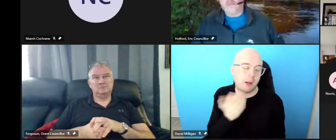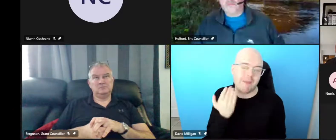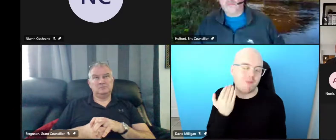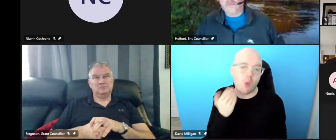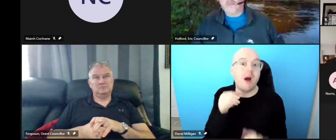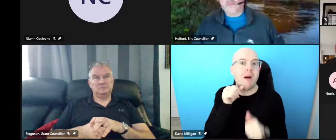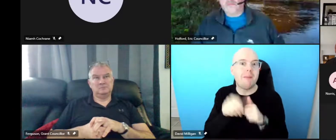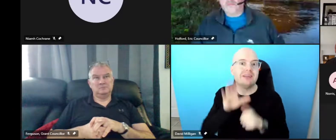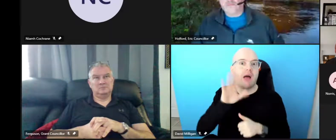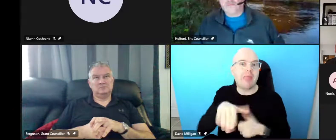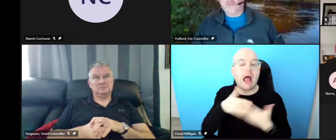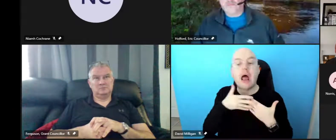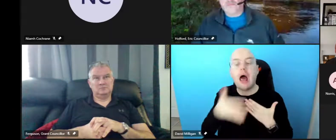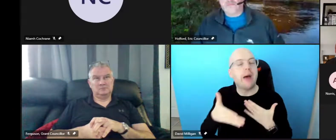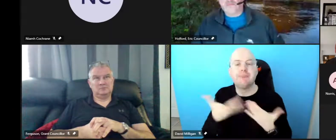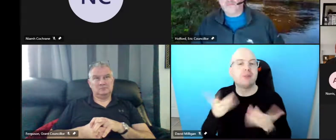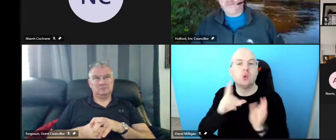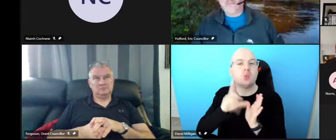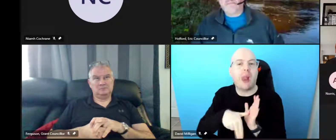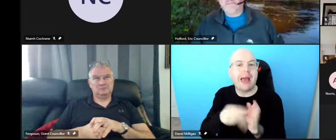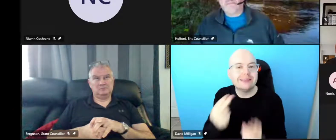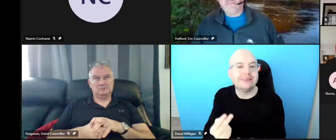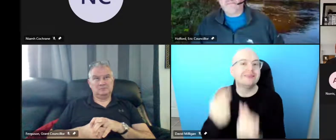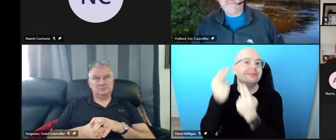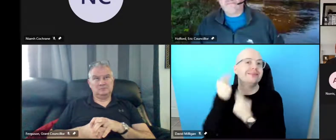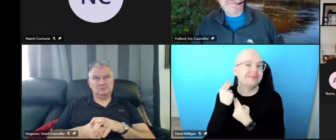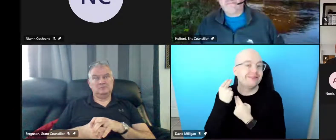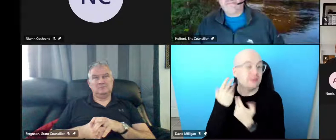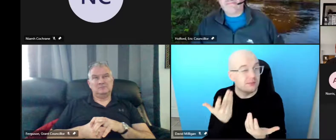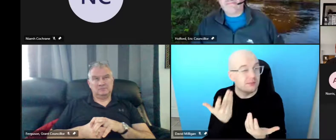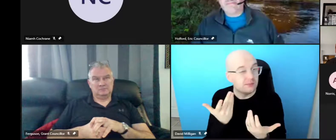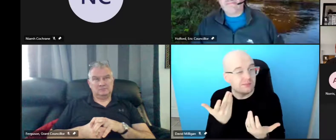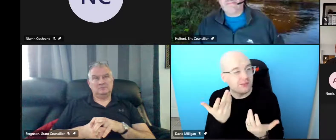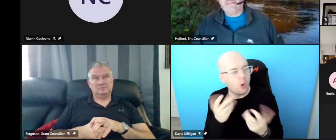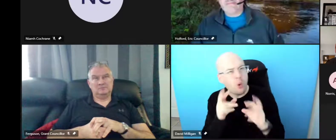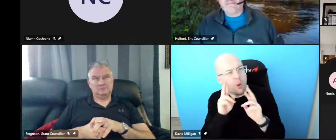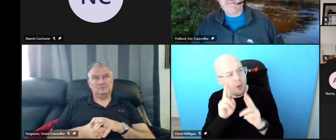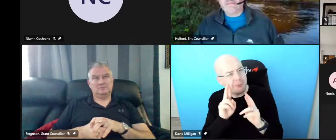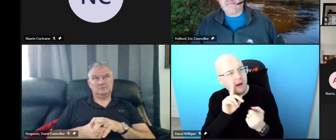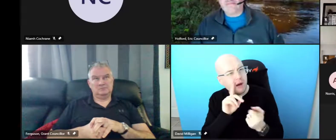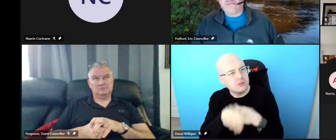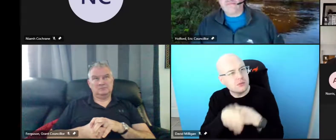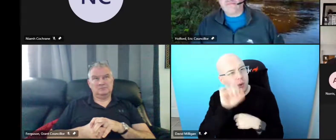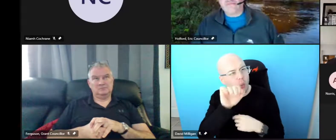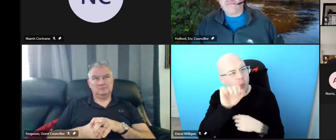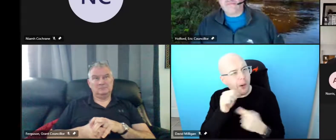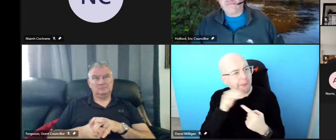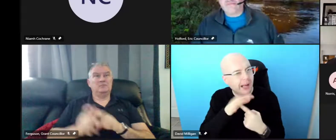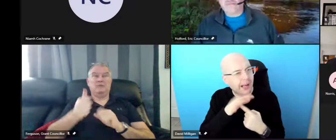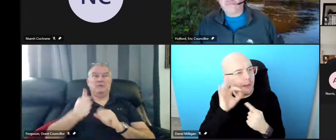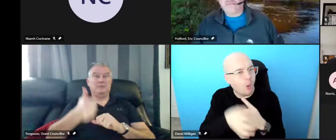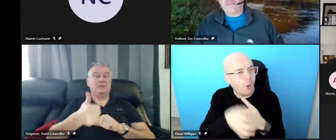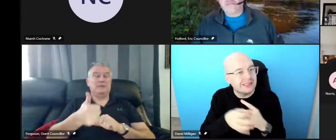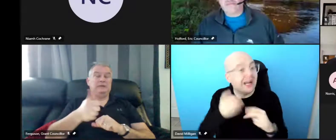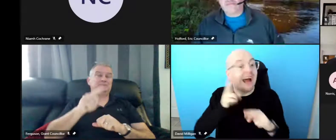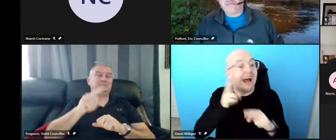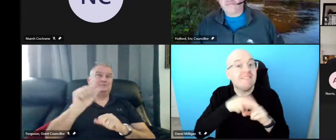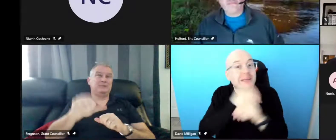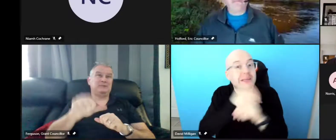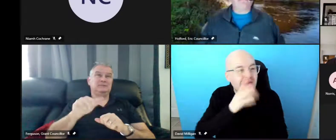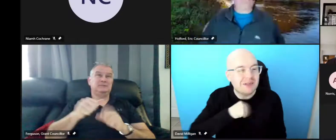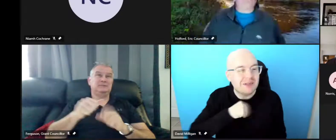make recommendations. I don't know if that covers, I think that covers the main points you were making, but if there's anything I've missed, you can let me know.